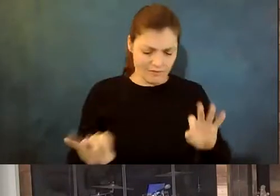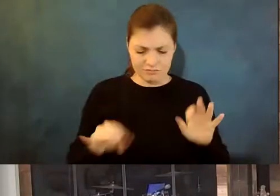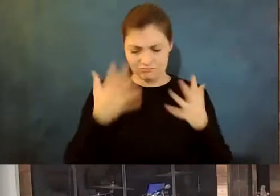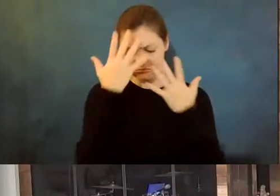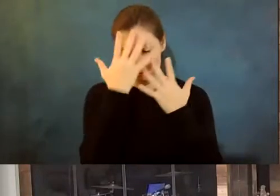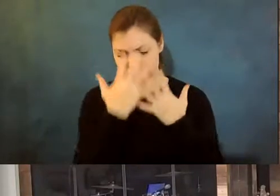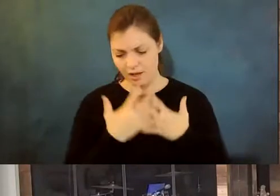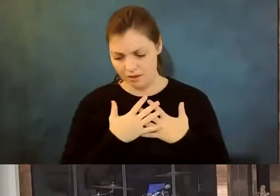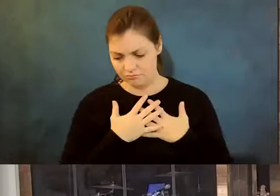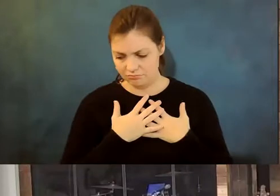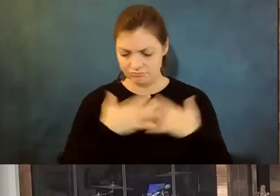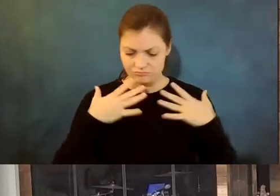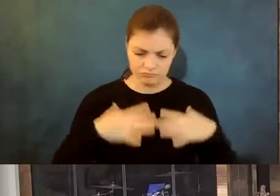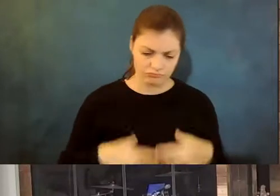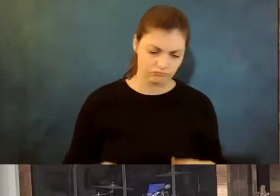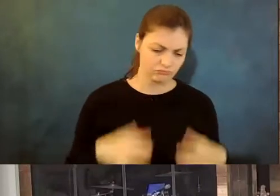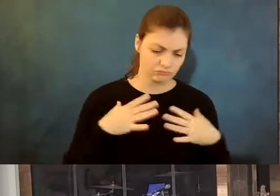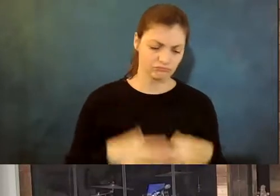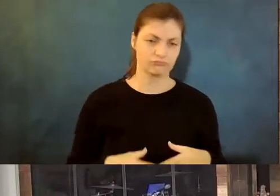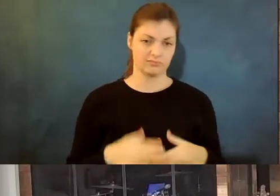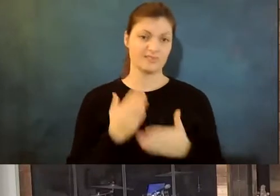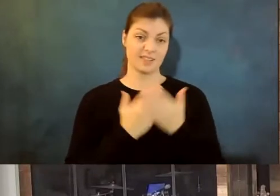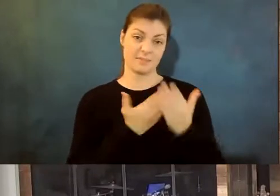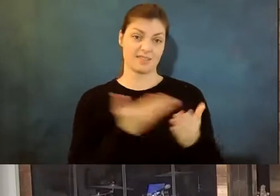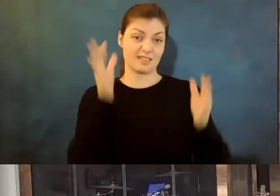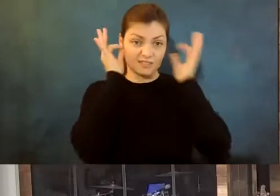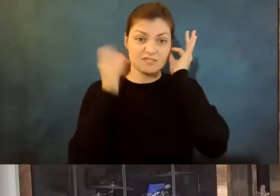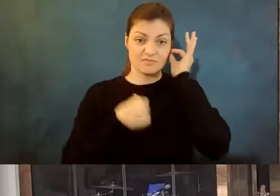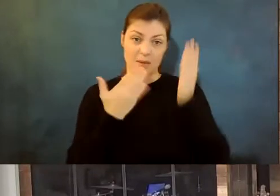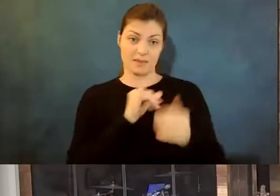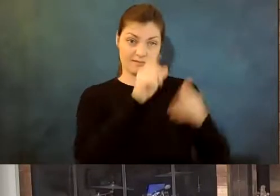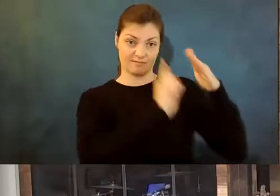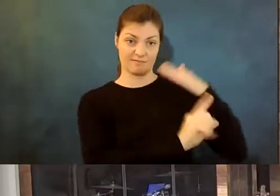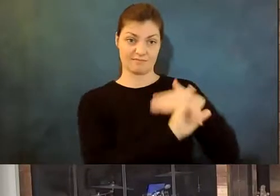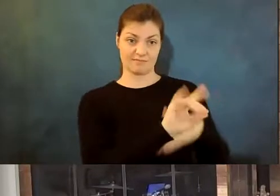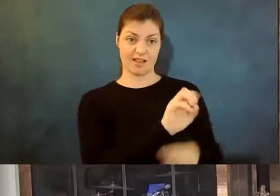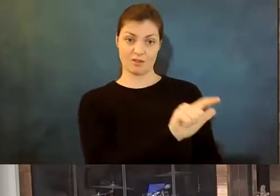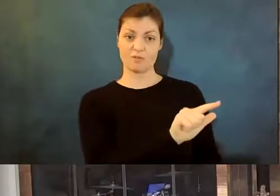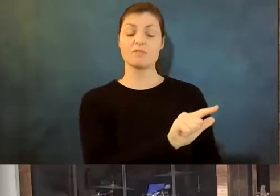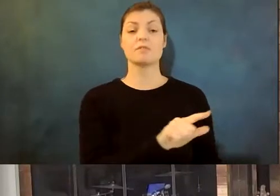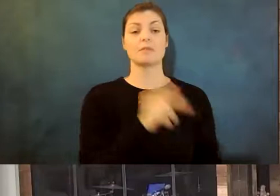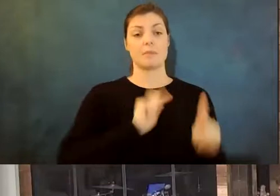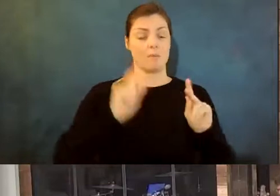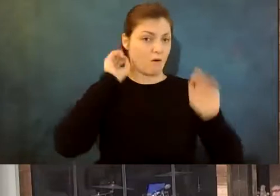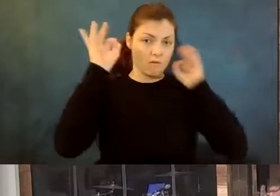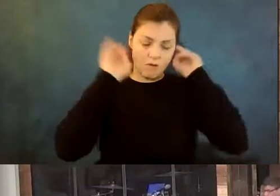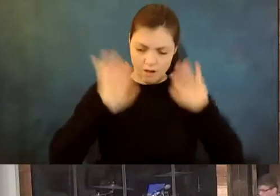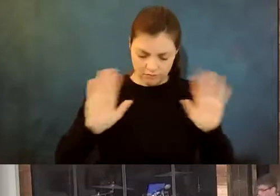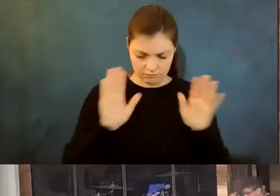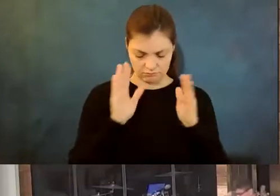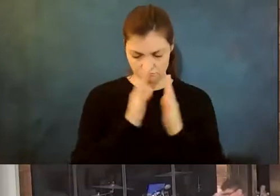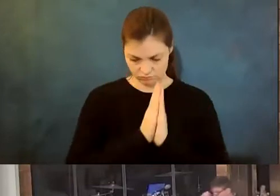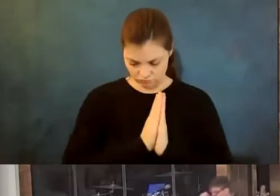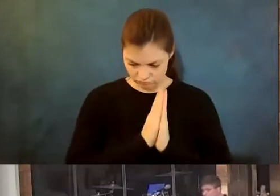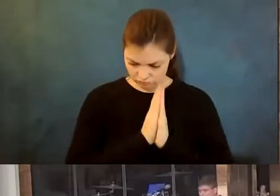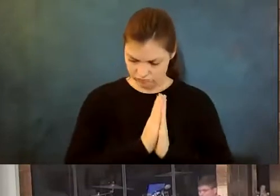from Egypt. Some of them were probably idols. They stripped themselves of them, and then they separated themselves in worship and